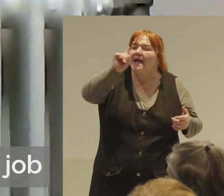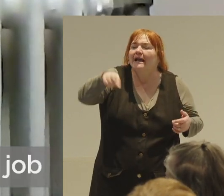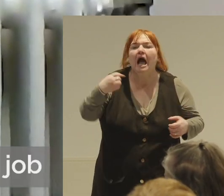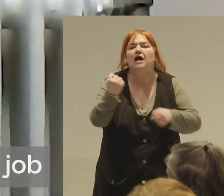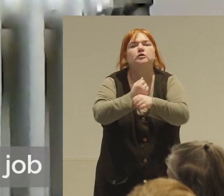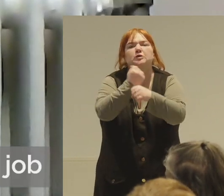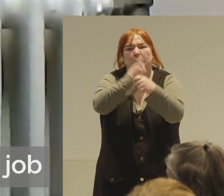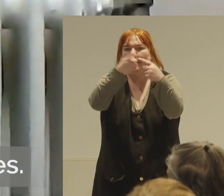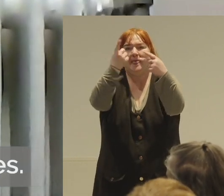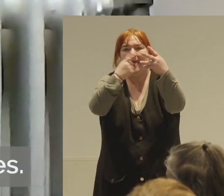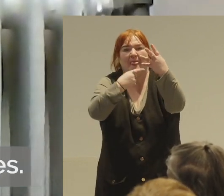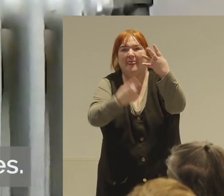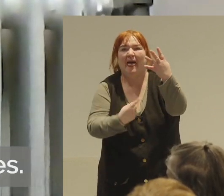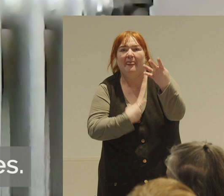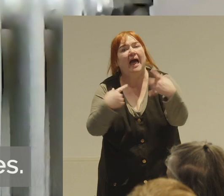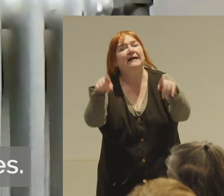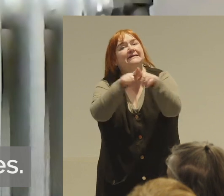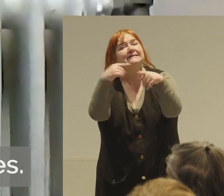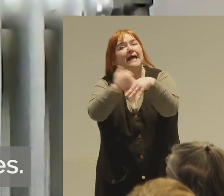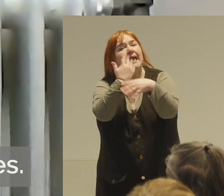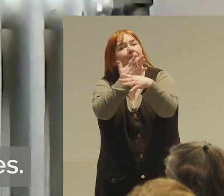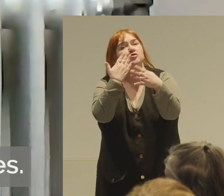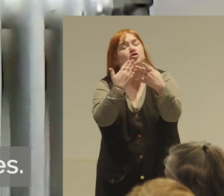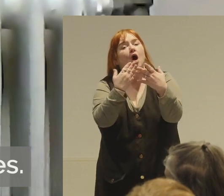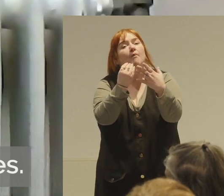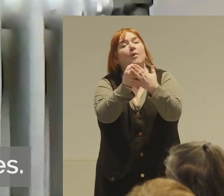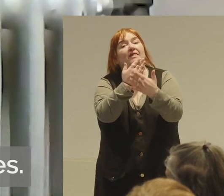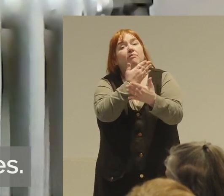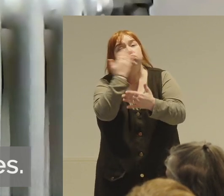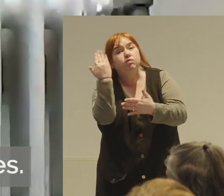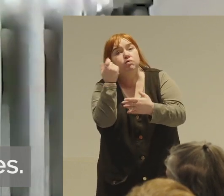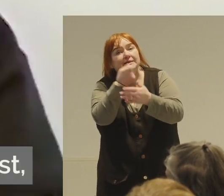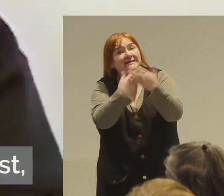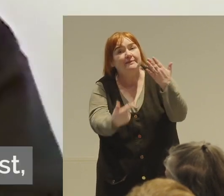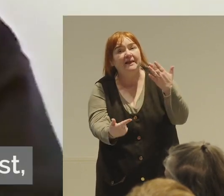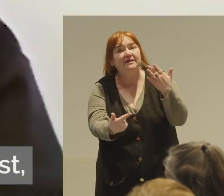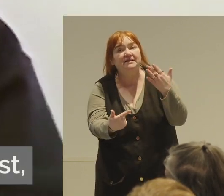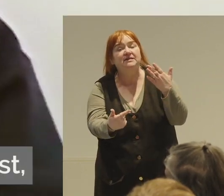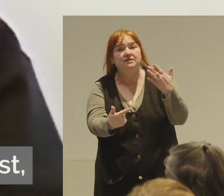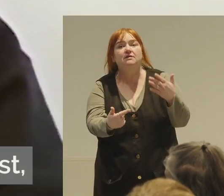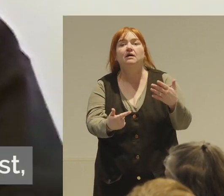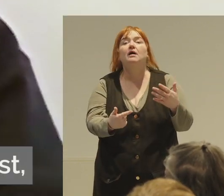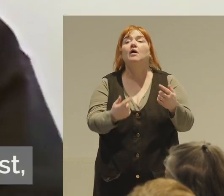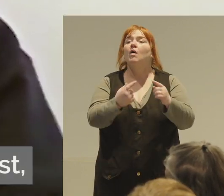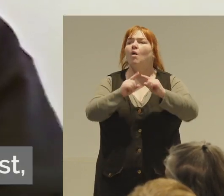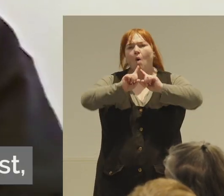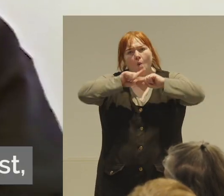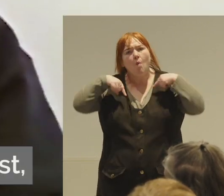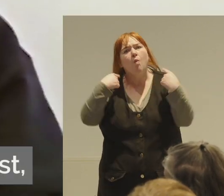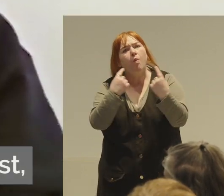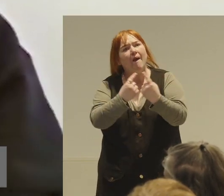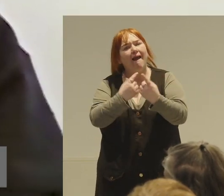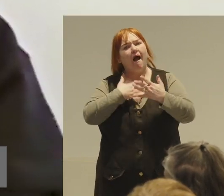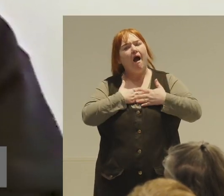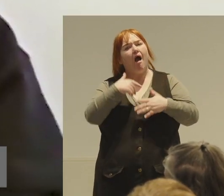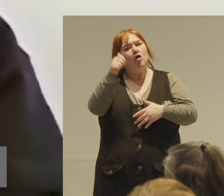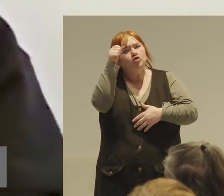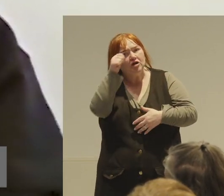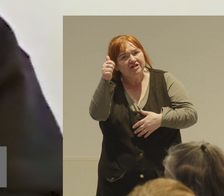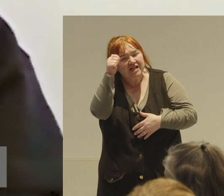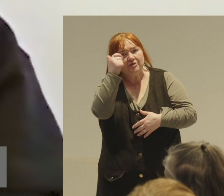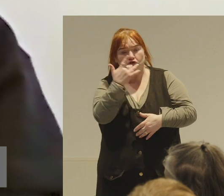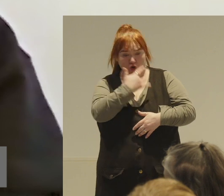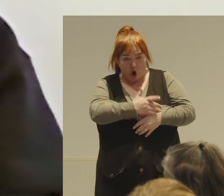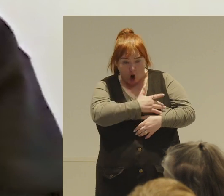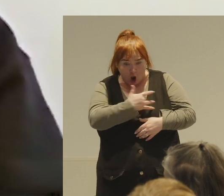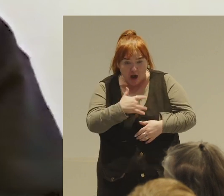can't do the same job as people with non-disabilities. We are conscientious and honest, and we can really